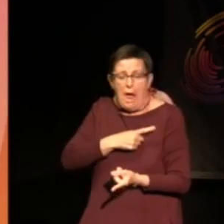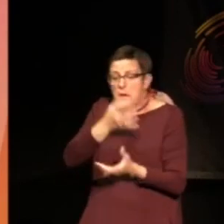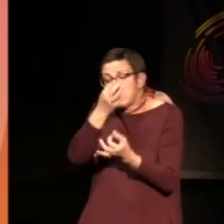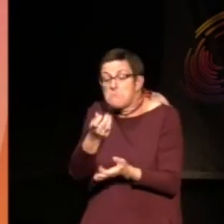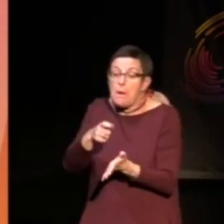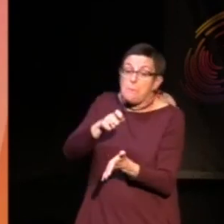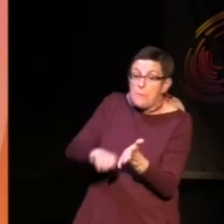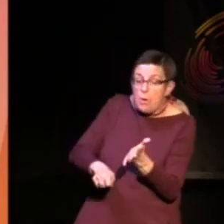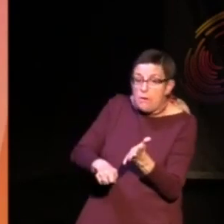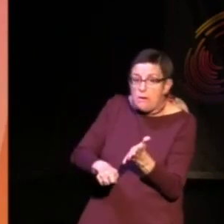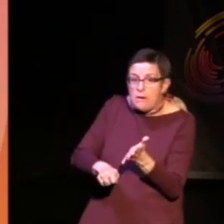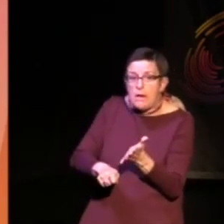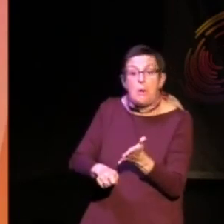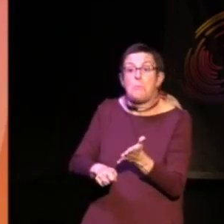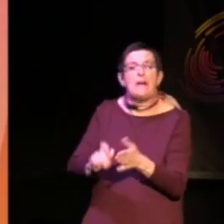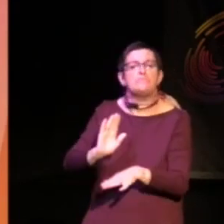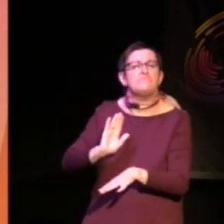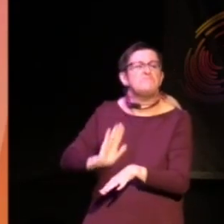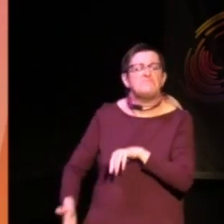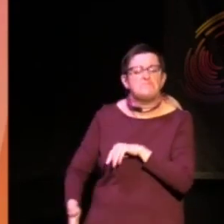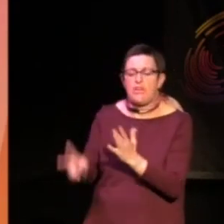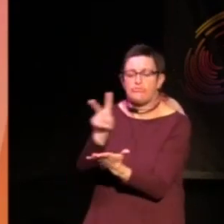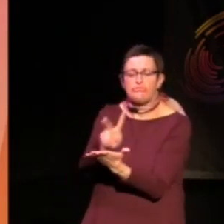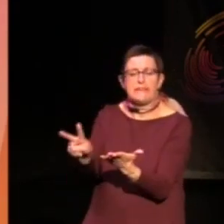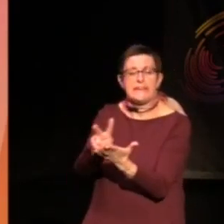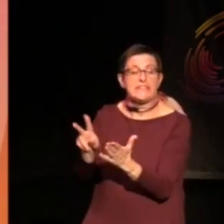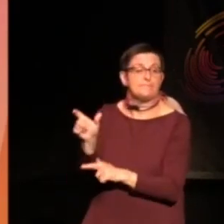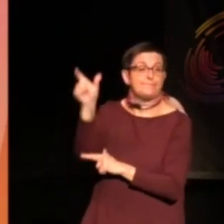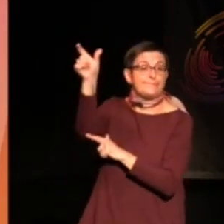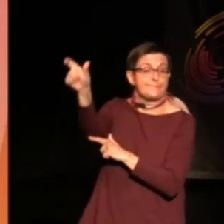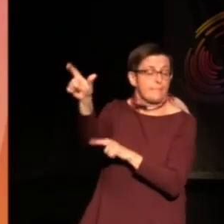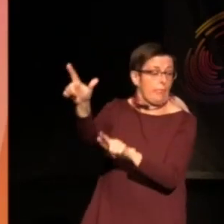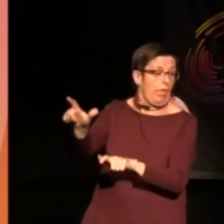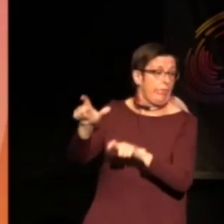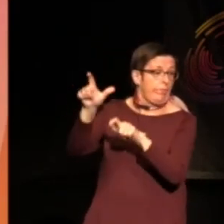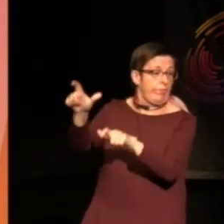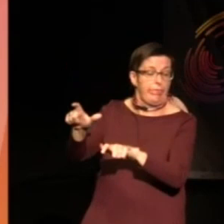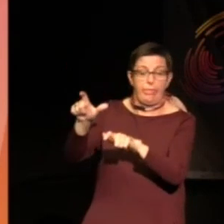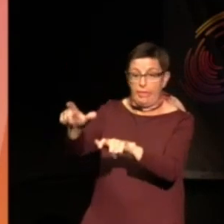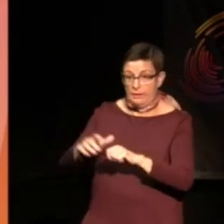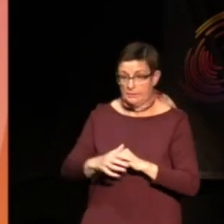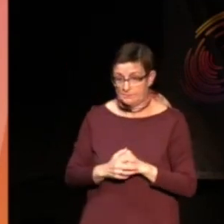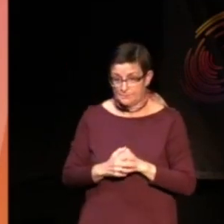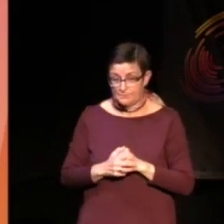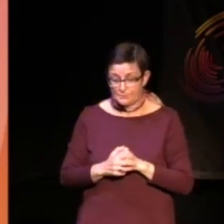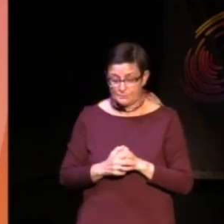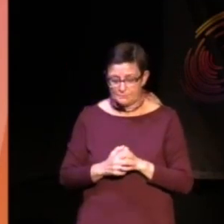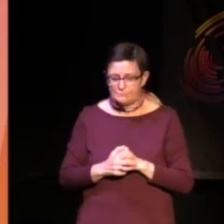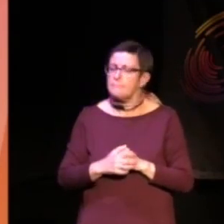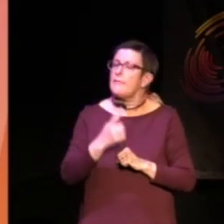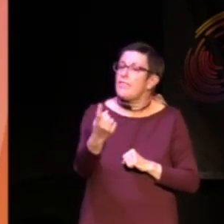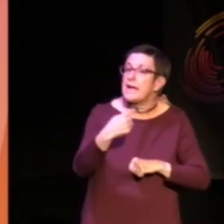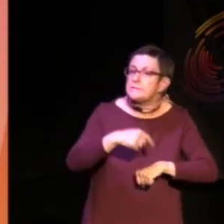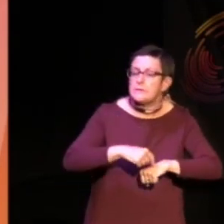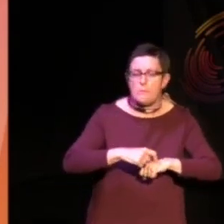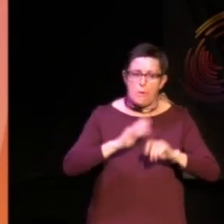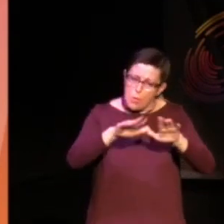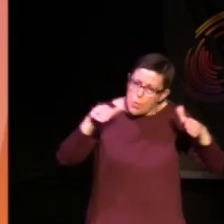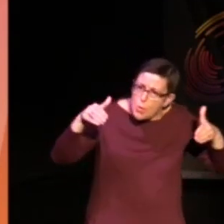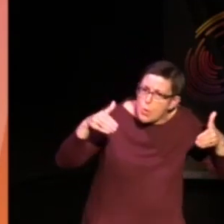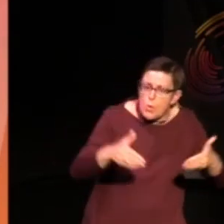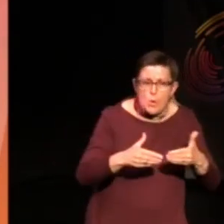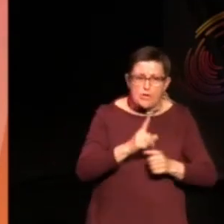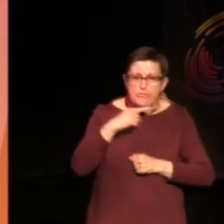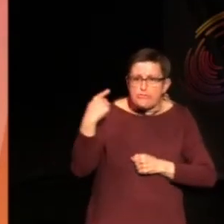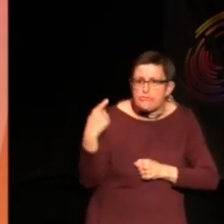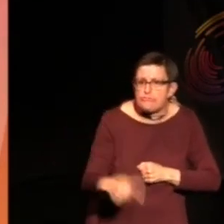But reading it was not a priority. Back then, I was enamored with Russian literature,